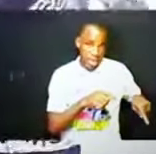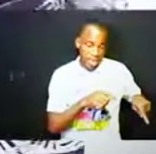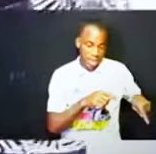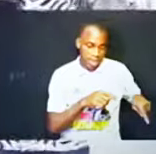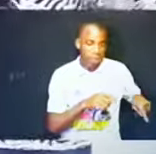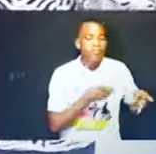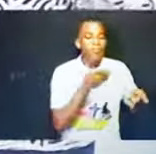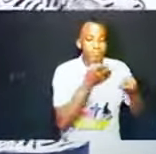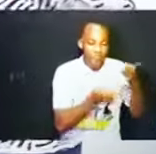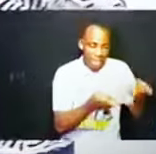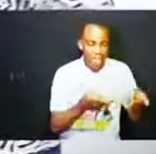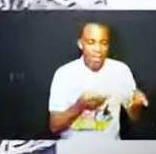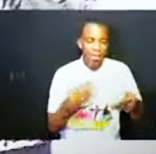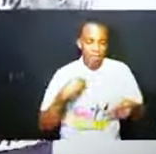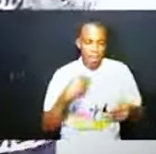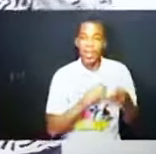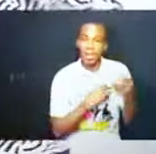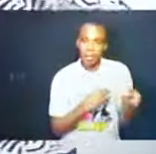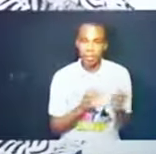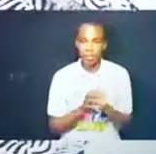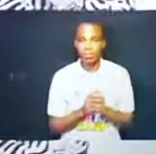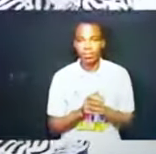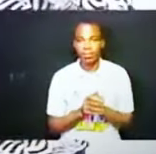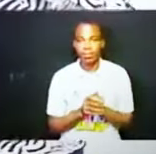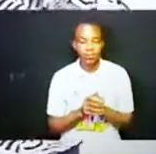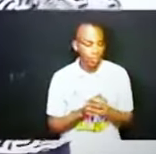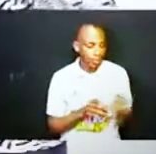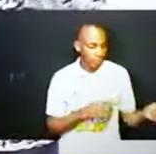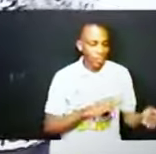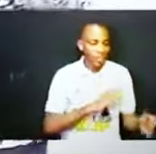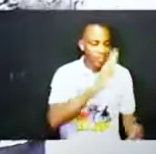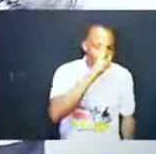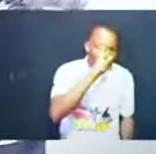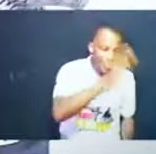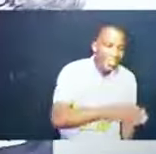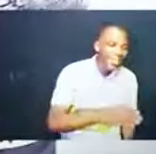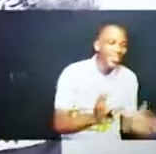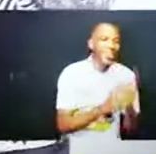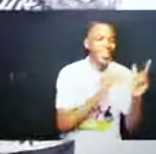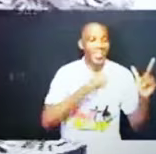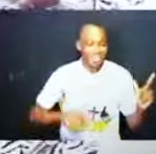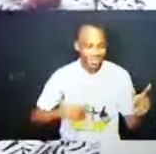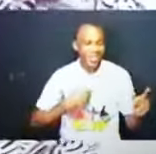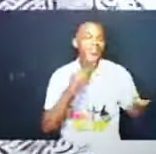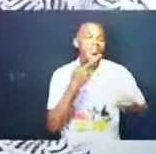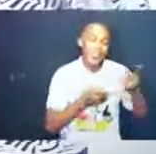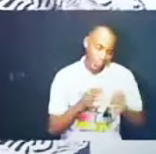He goes there and says, oh, praise the Lord, I came to visit.